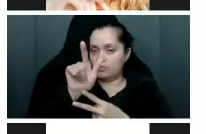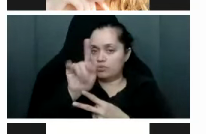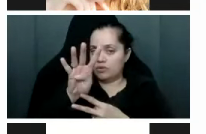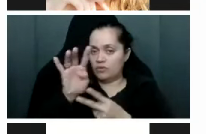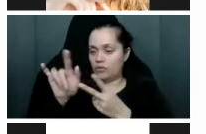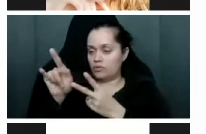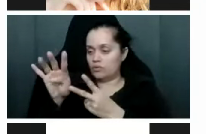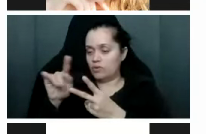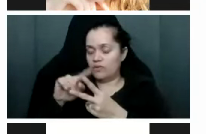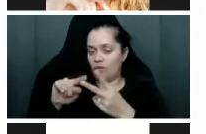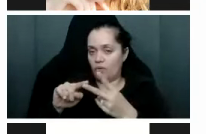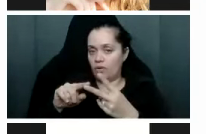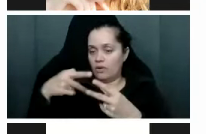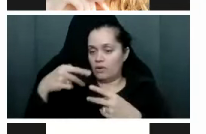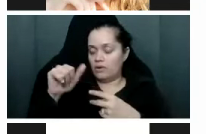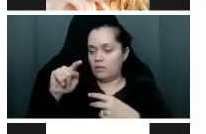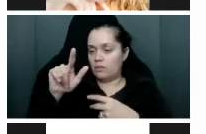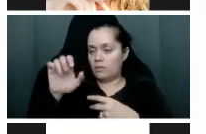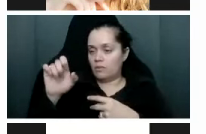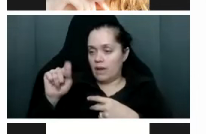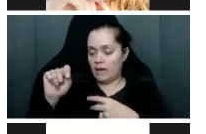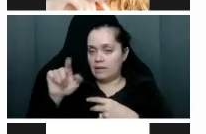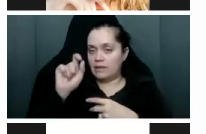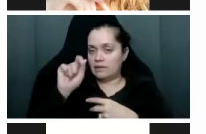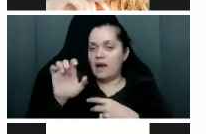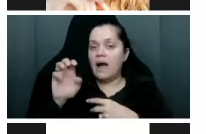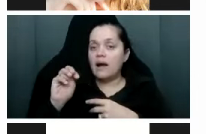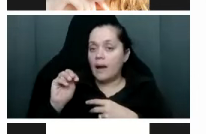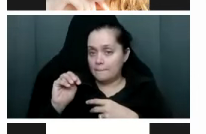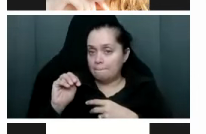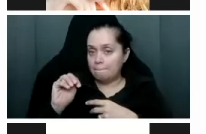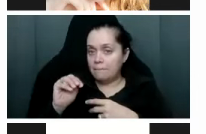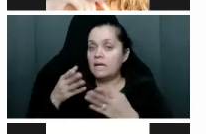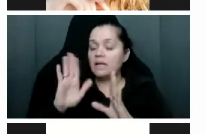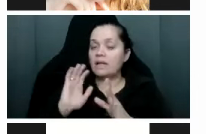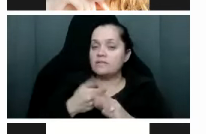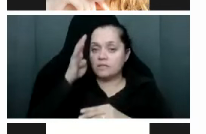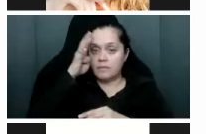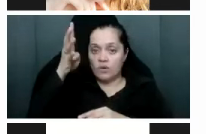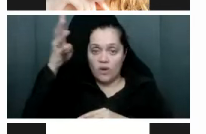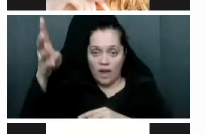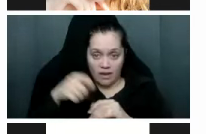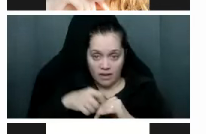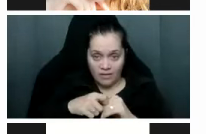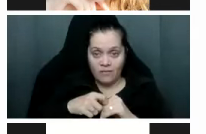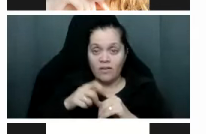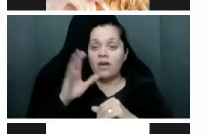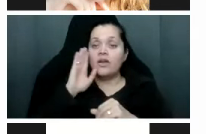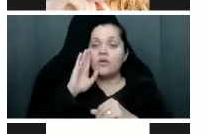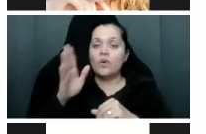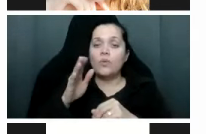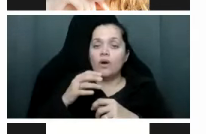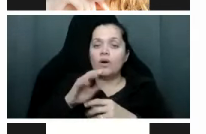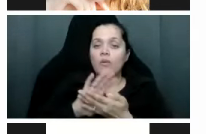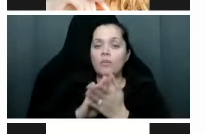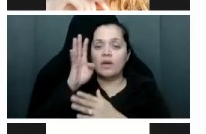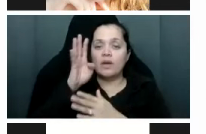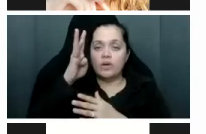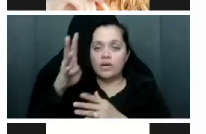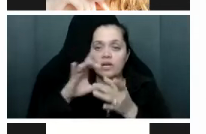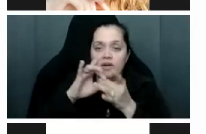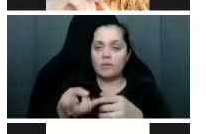website, Padlet.com, and it allows us to be creative, and we're going to be creative about